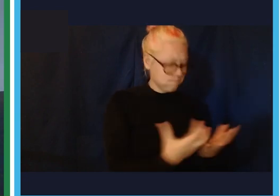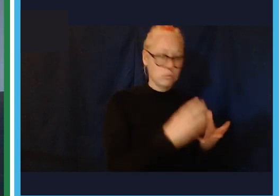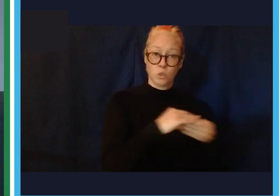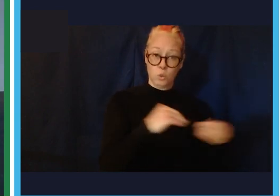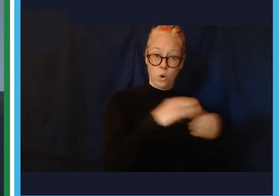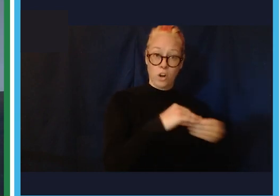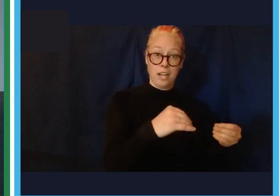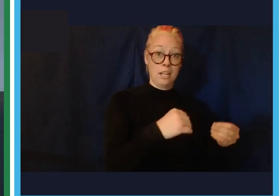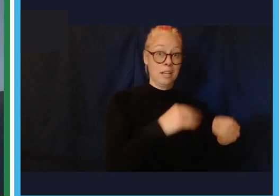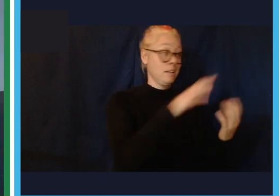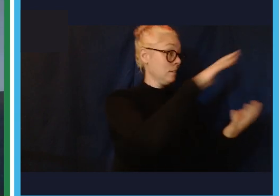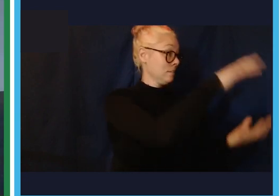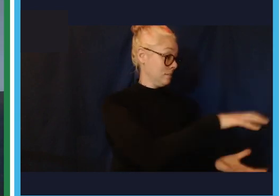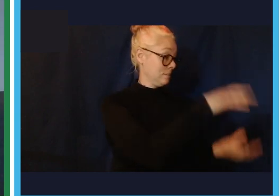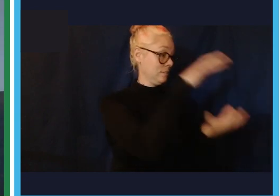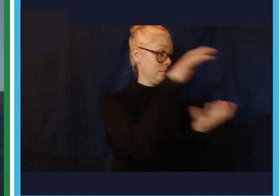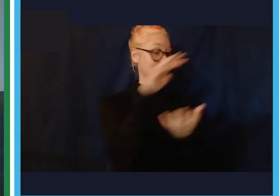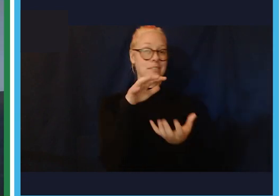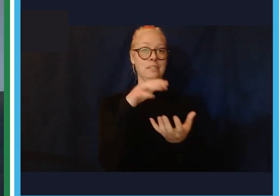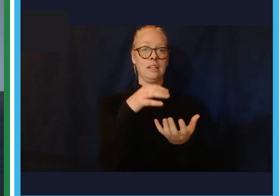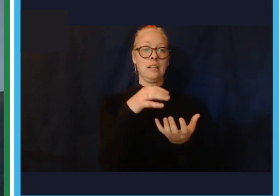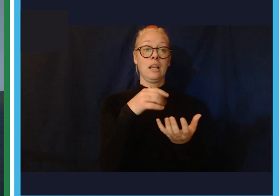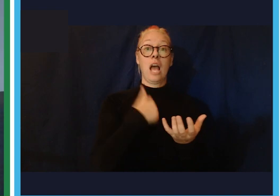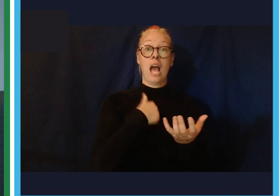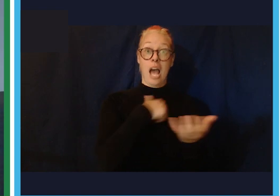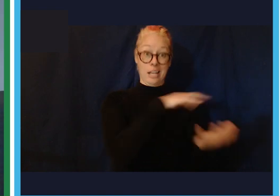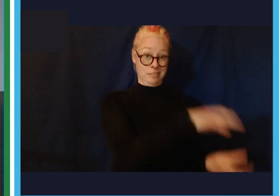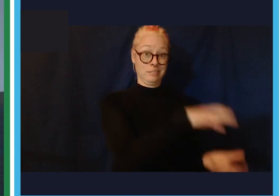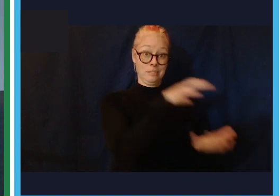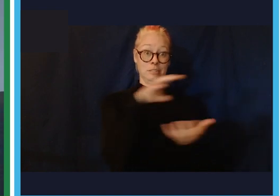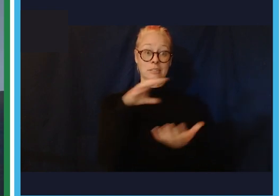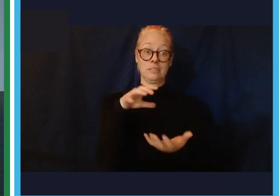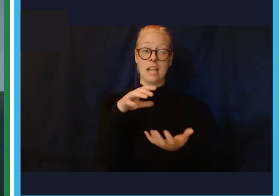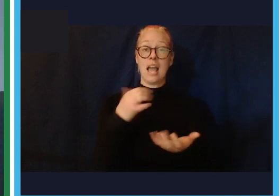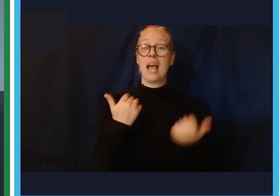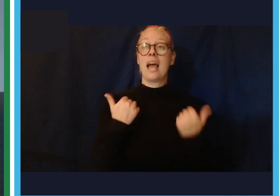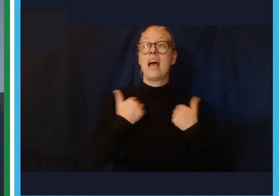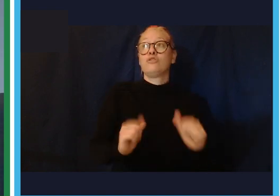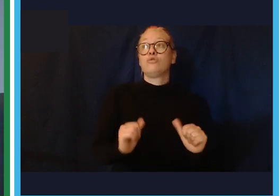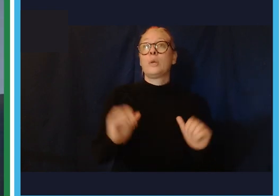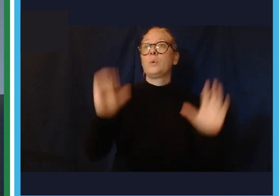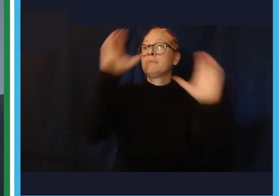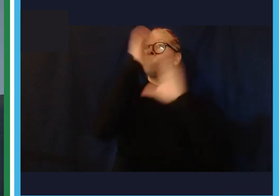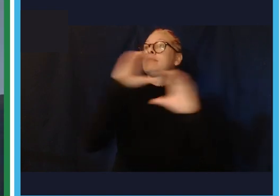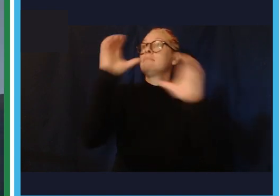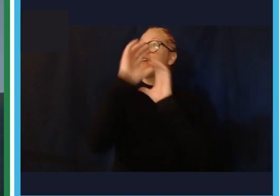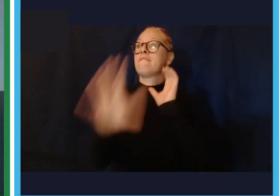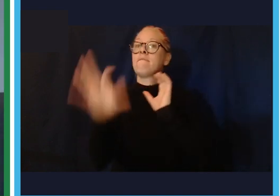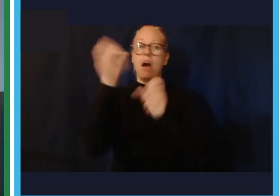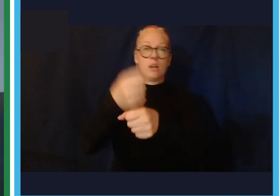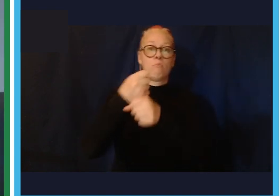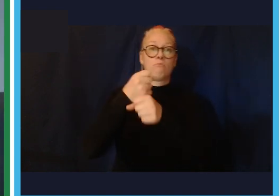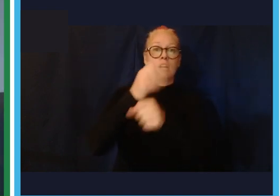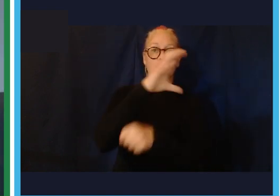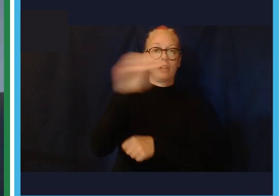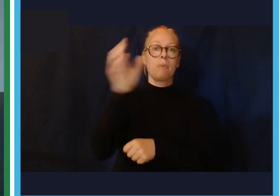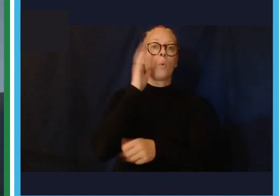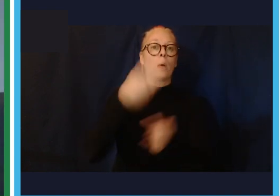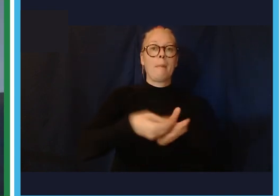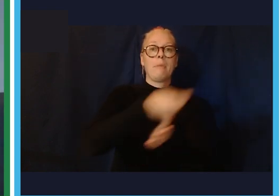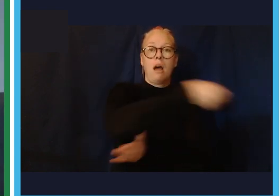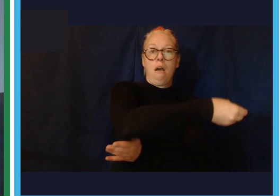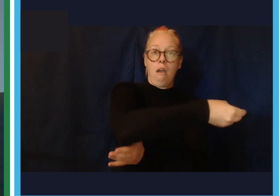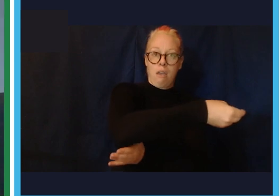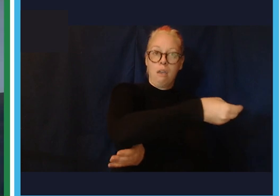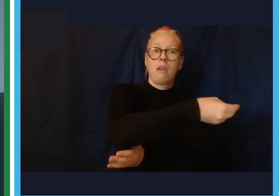in order for them to move forward with a broadcaster and eventually get it greenlit into production. And